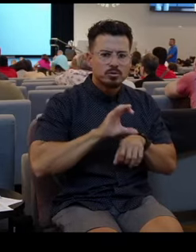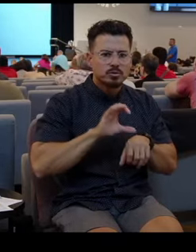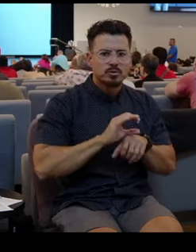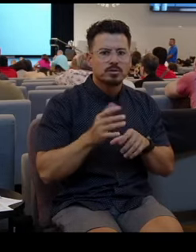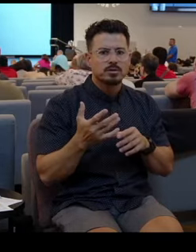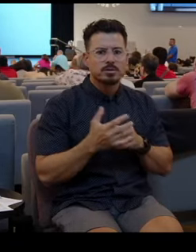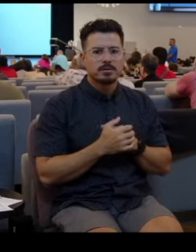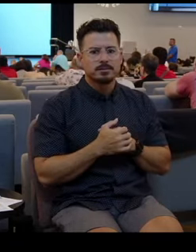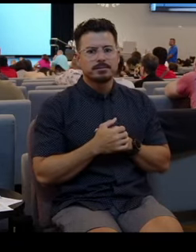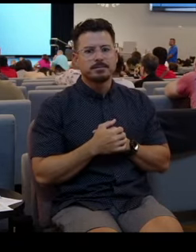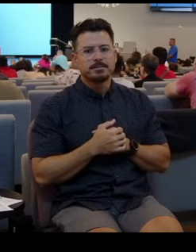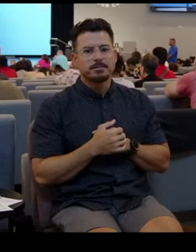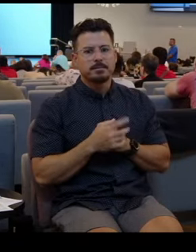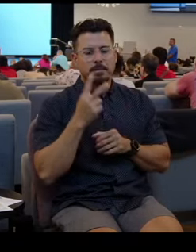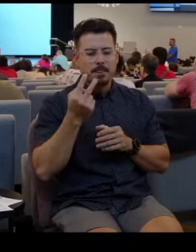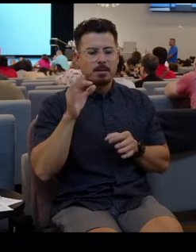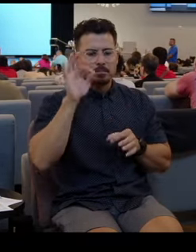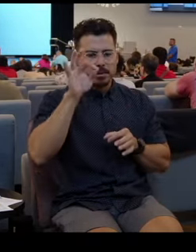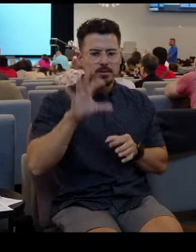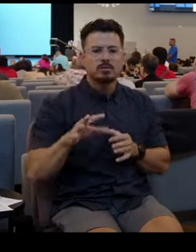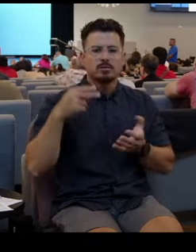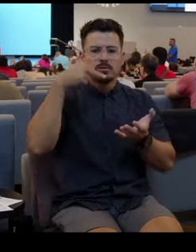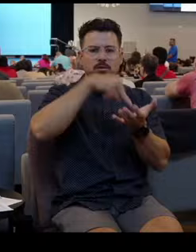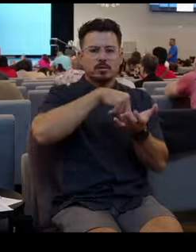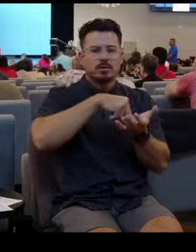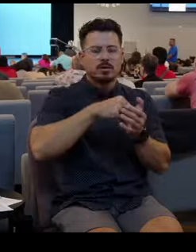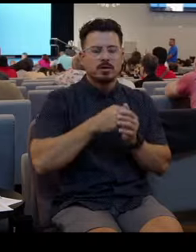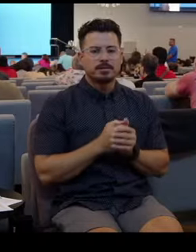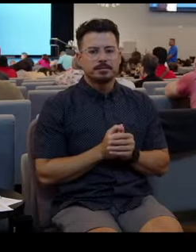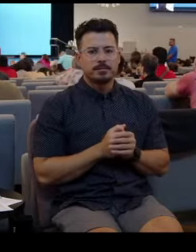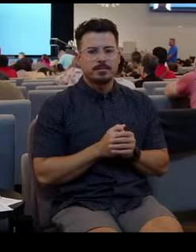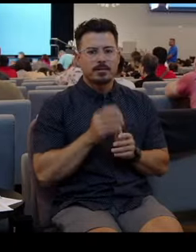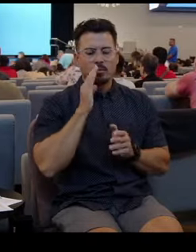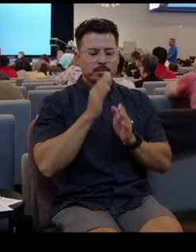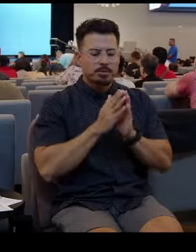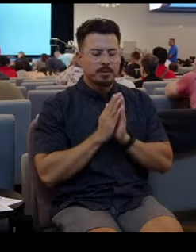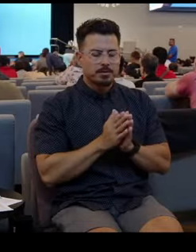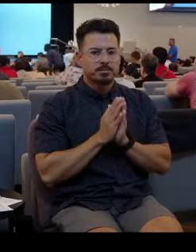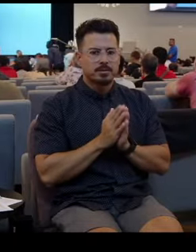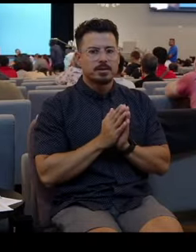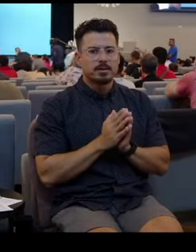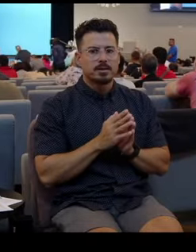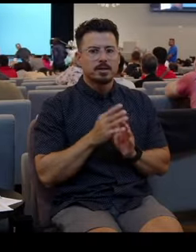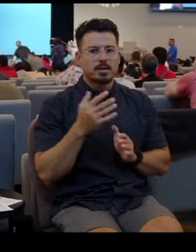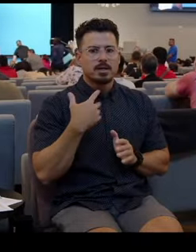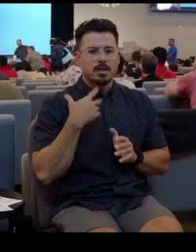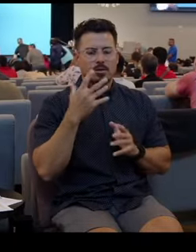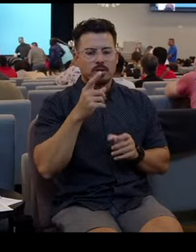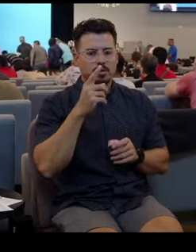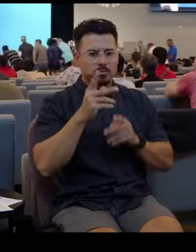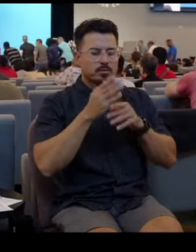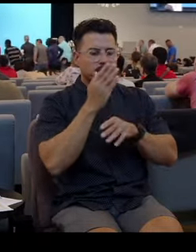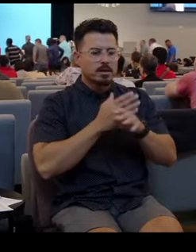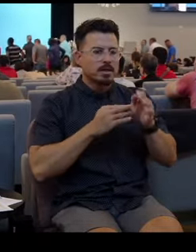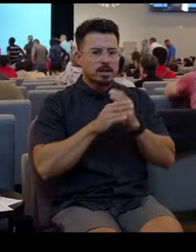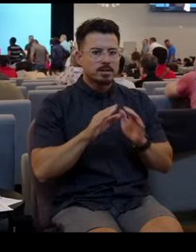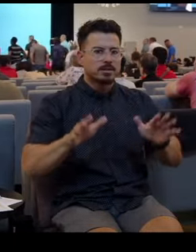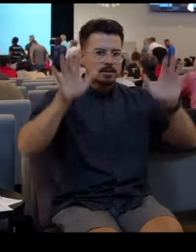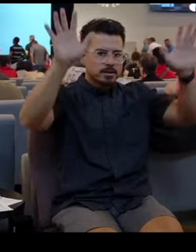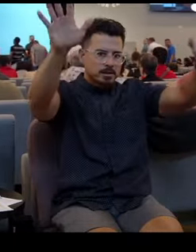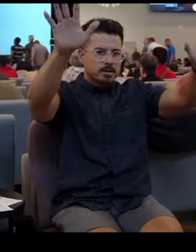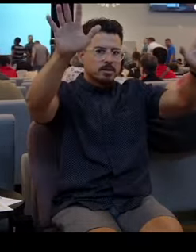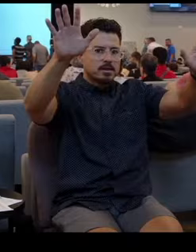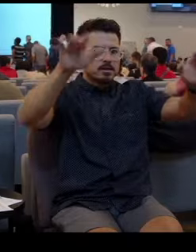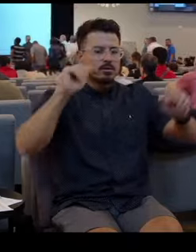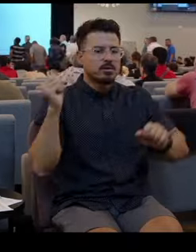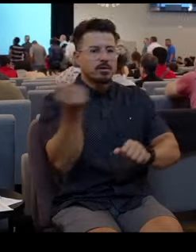pastors that, you want to stand with me right now. Just want to stand. Just the pastors. We're going to pray. And I want you people just to stretch out your hands. Help us,